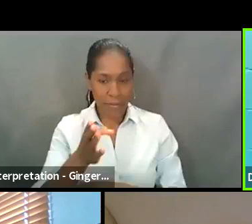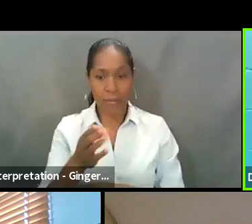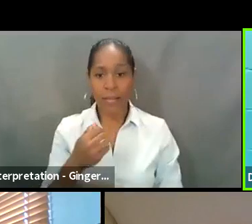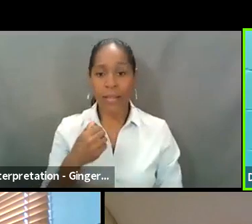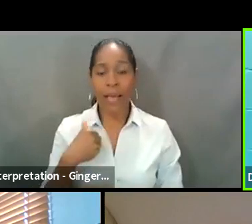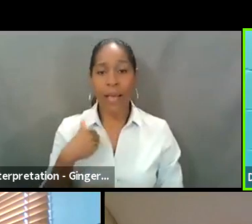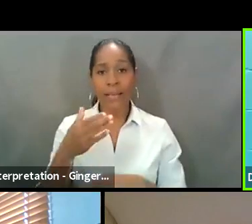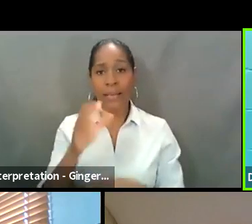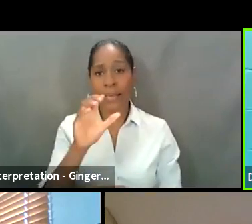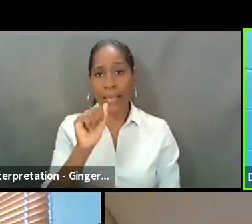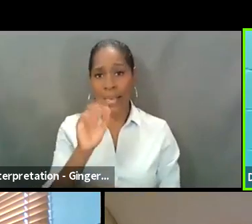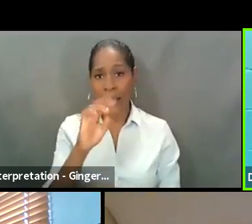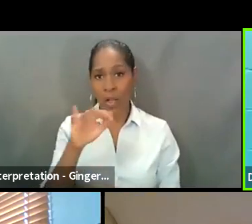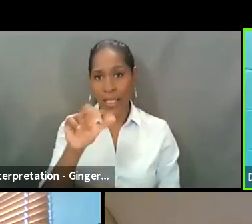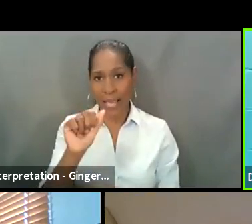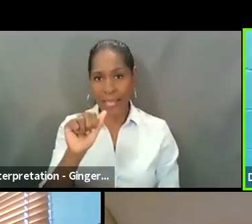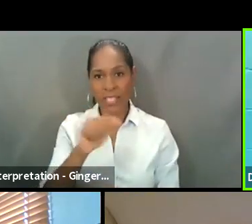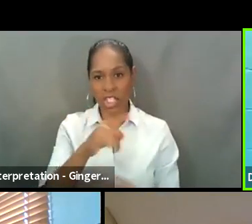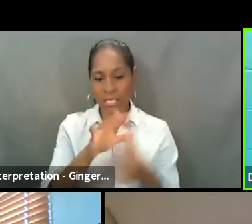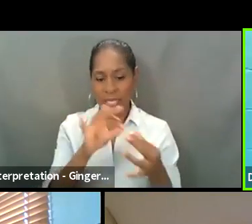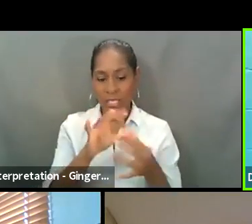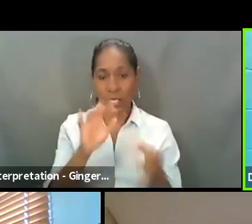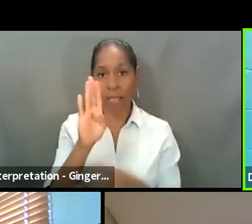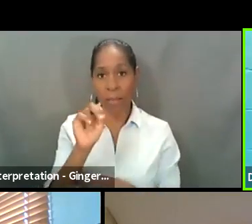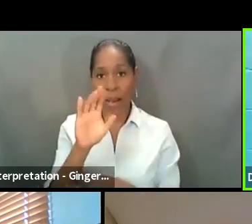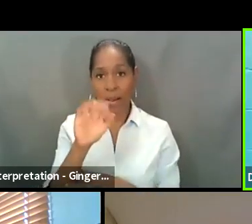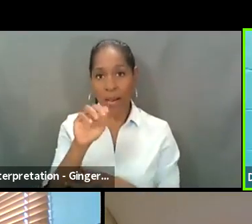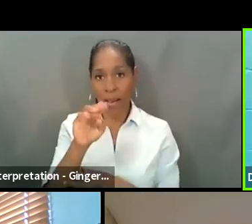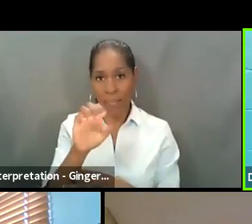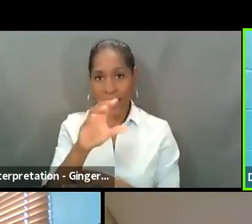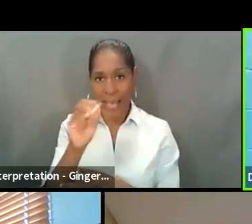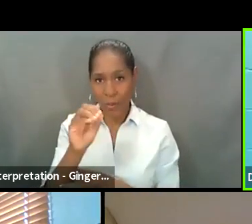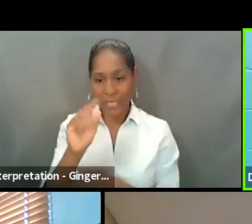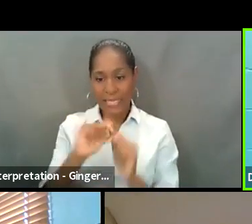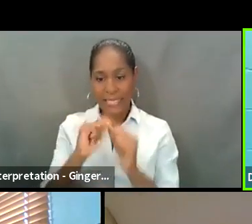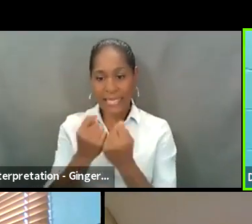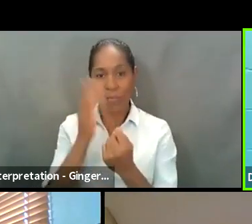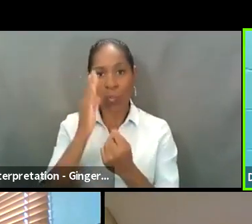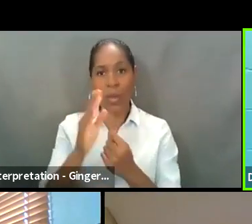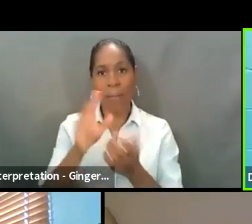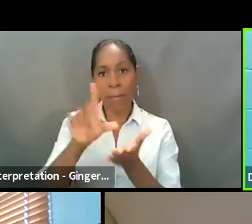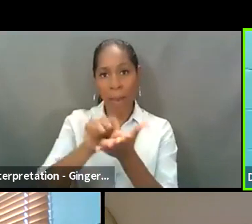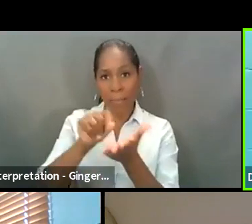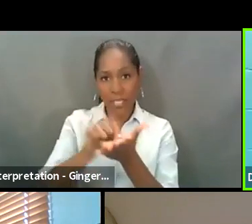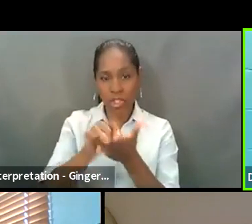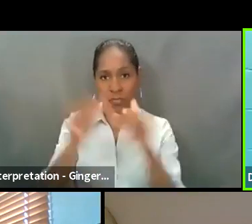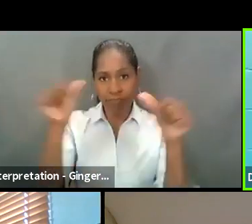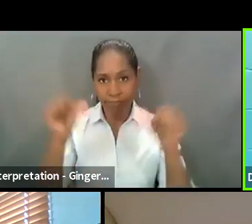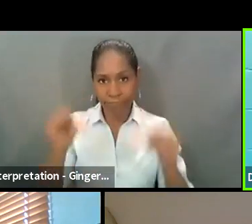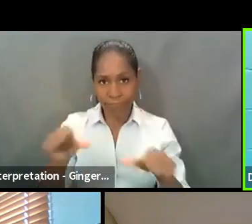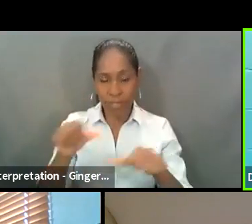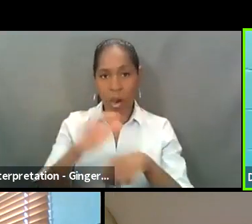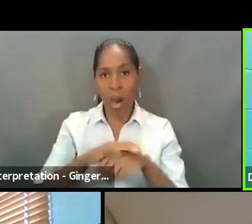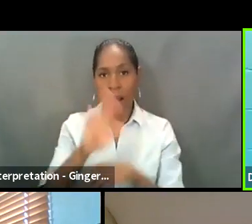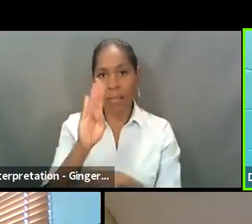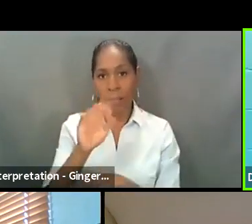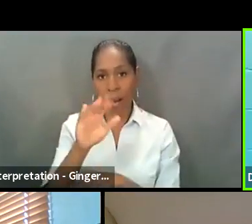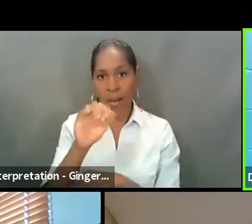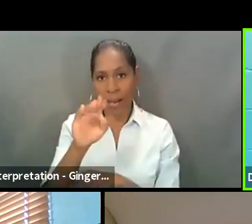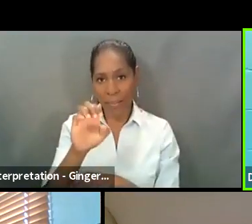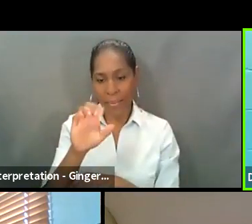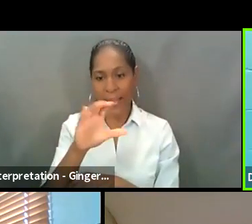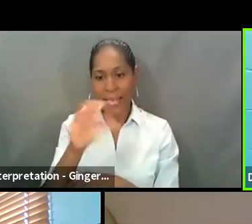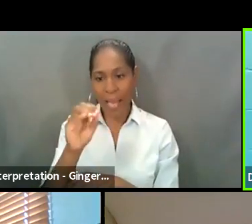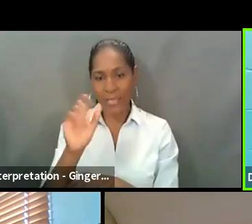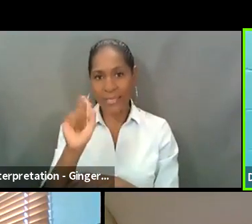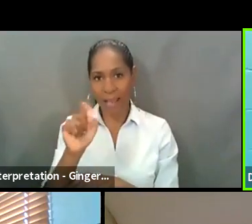discussion, the Buncombe County team will be publishing a Q&A, and it will be live on buncombecounty.org with answers